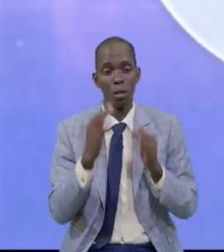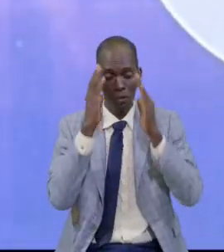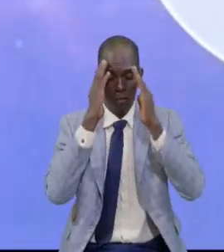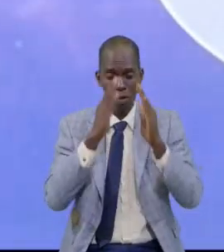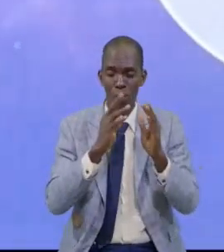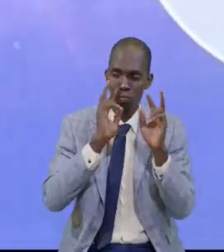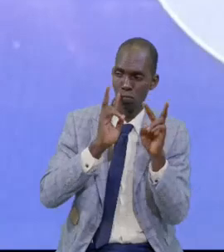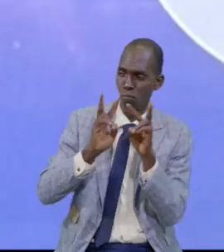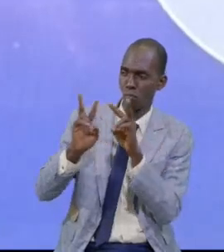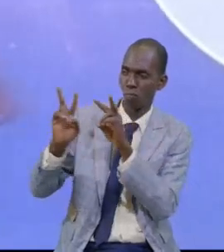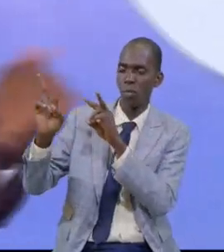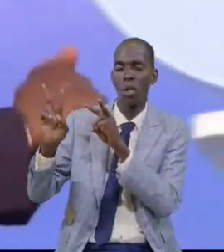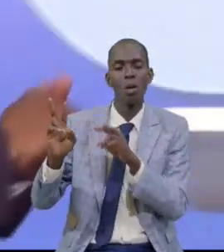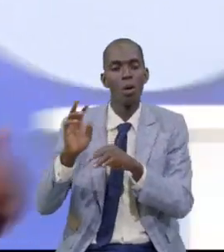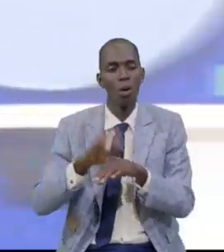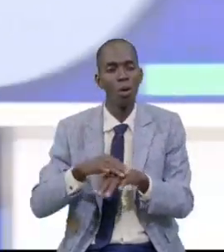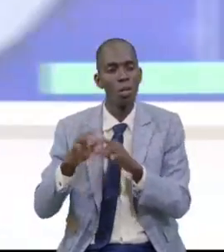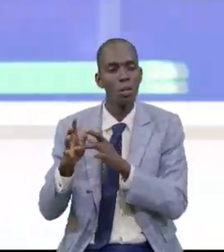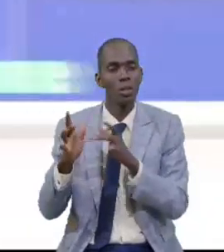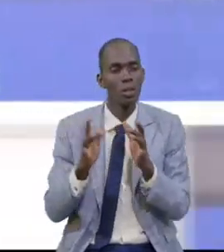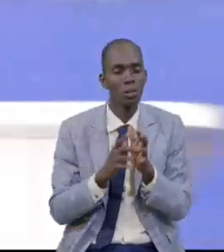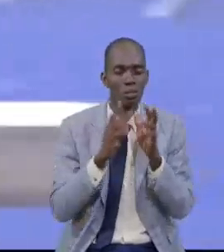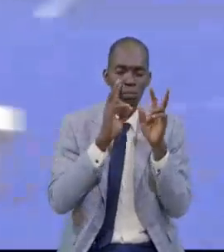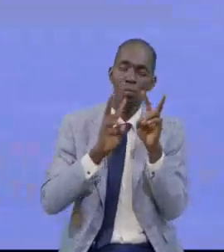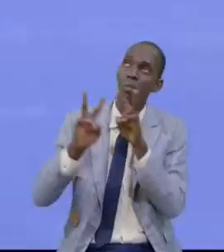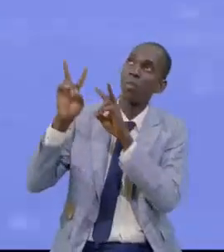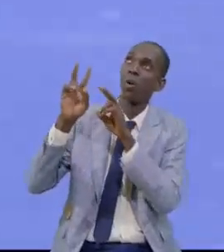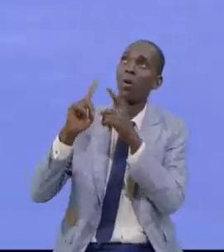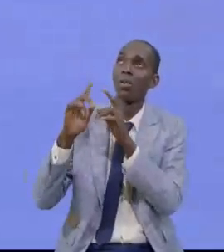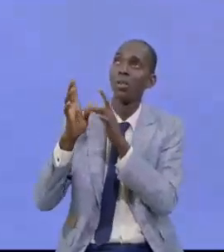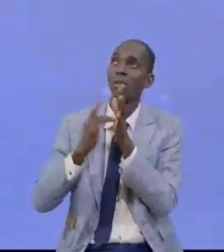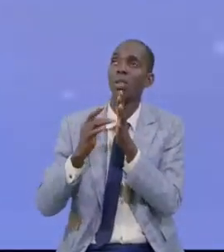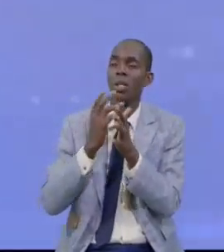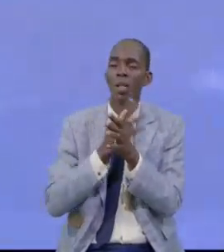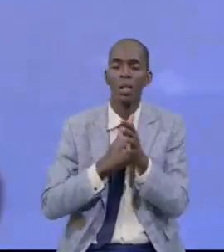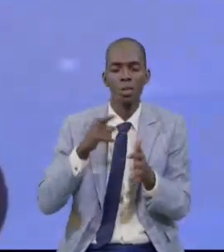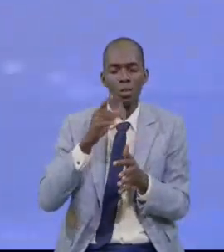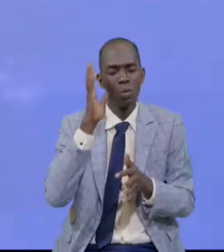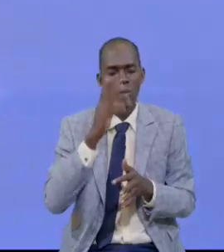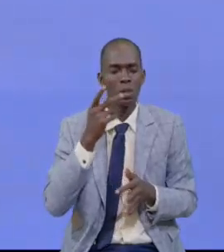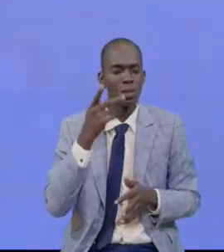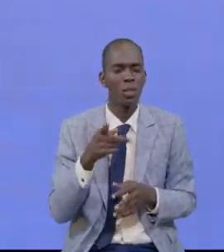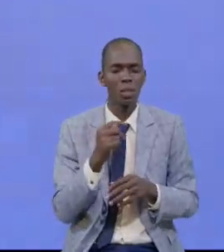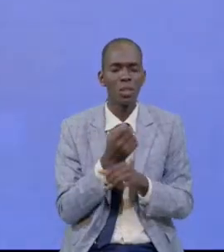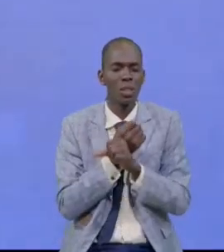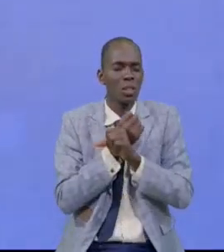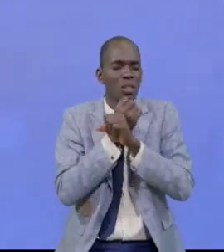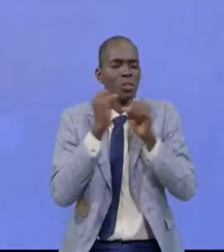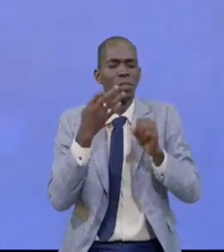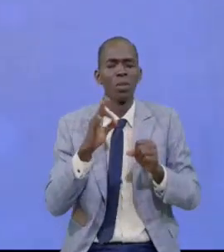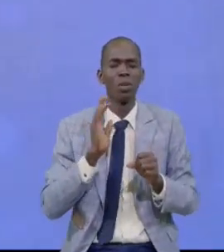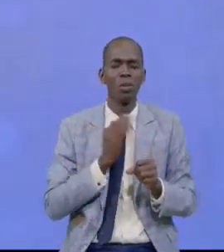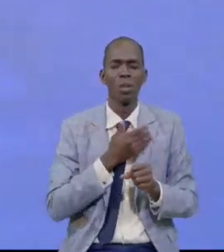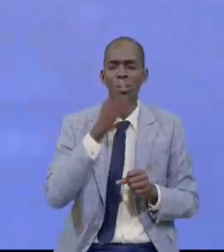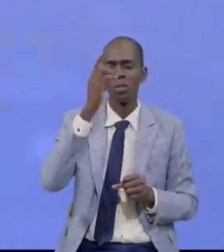mind on Jesus, and you will see the salvation of our God, the redemption